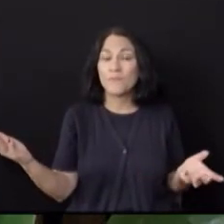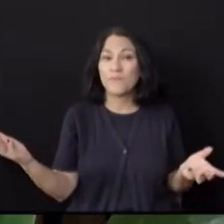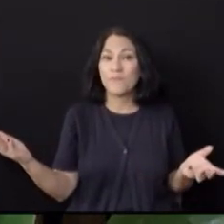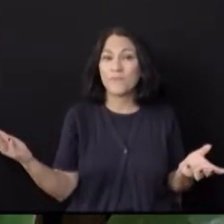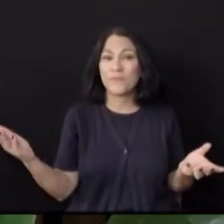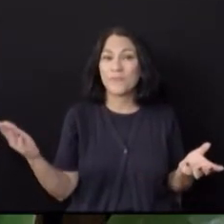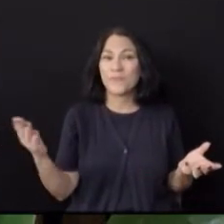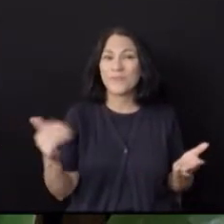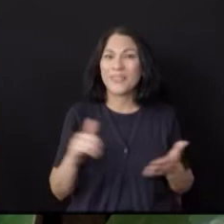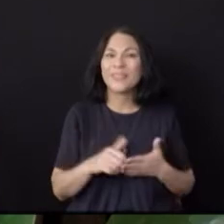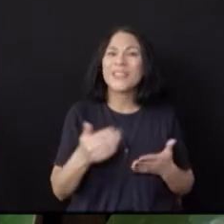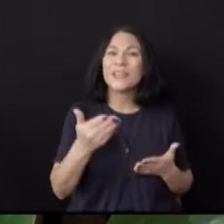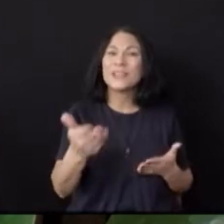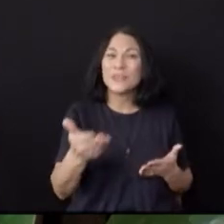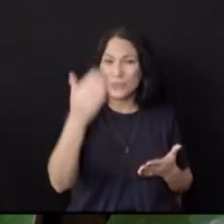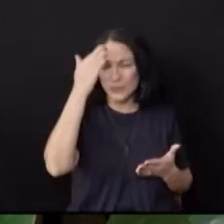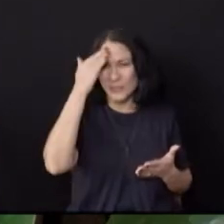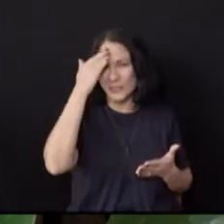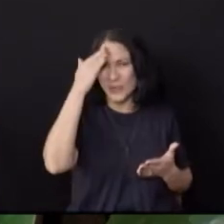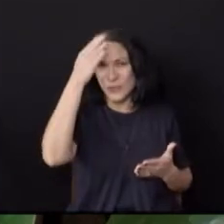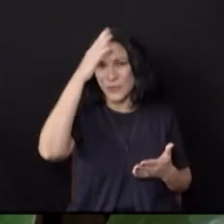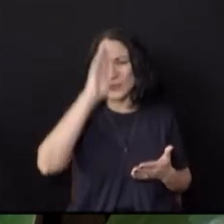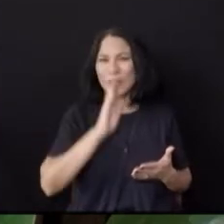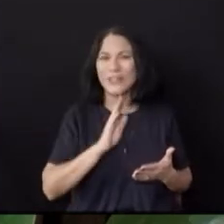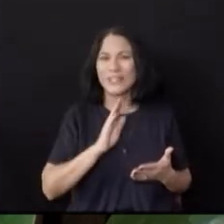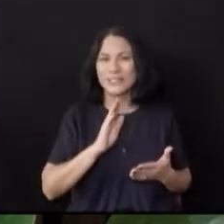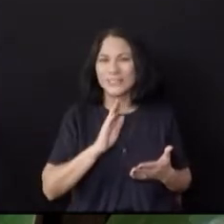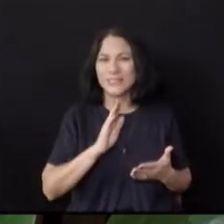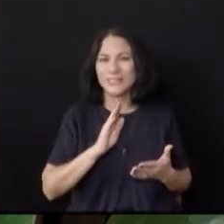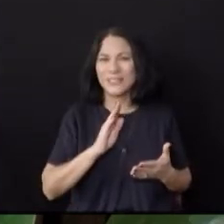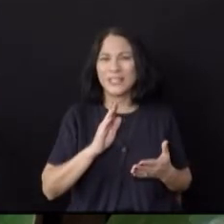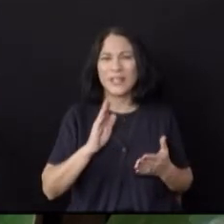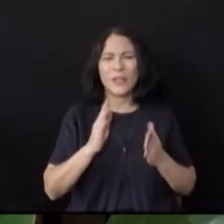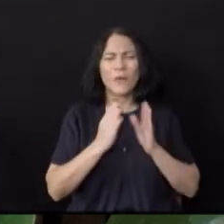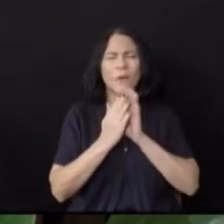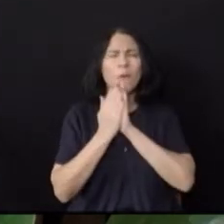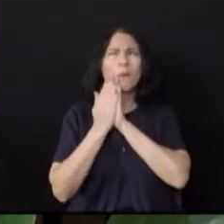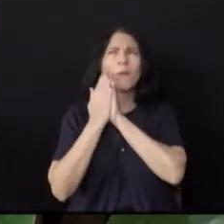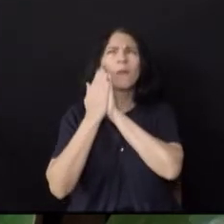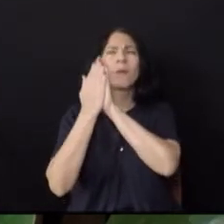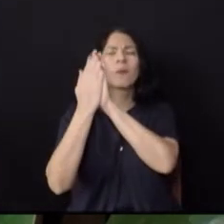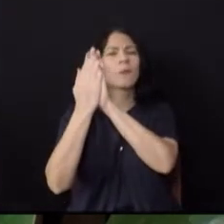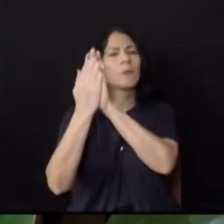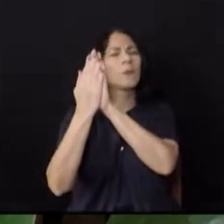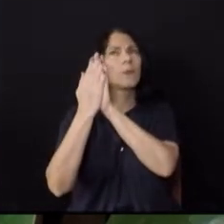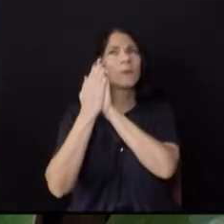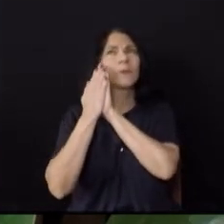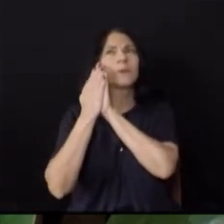Is that you would know God in the deepest of ways.